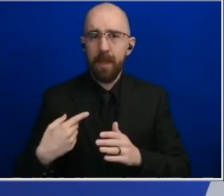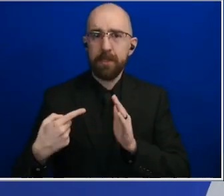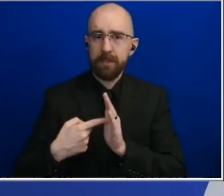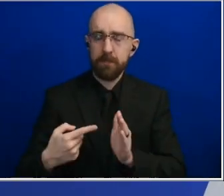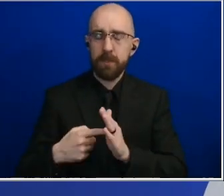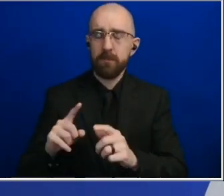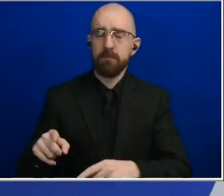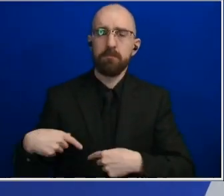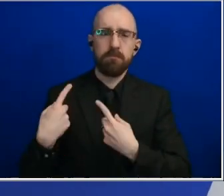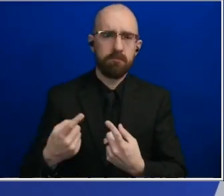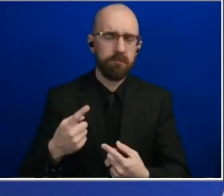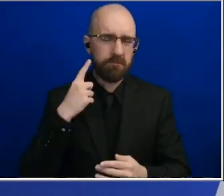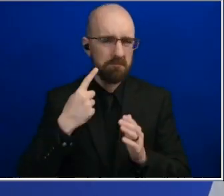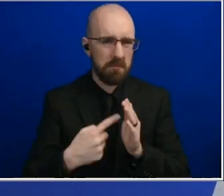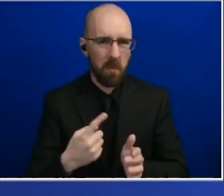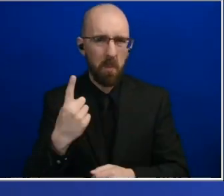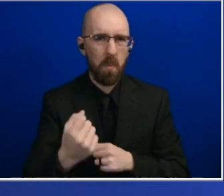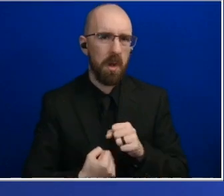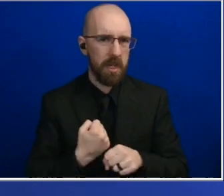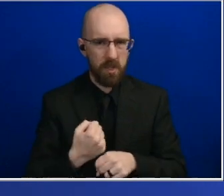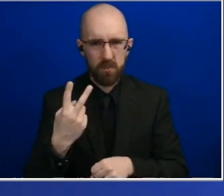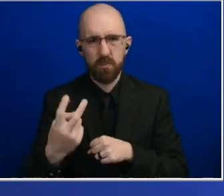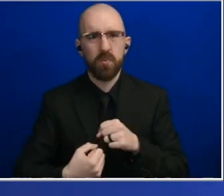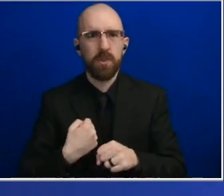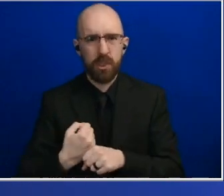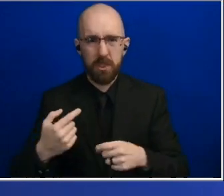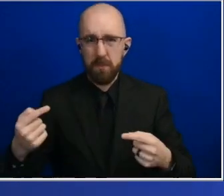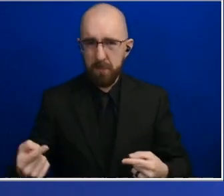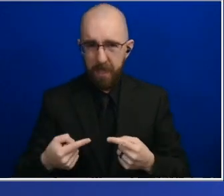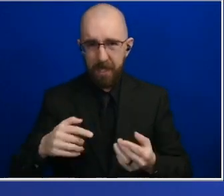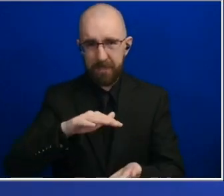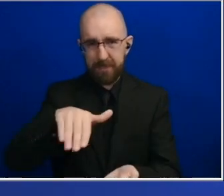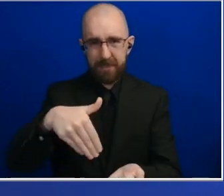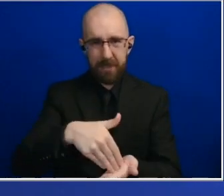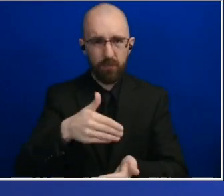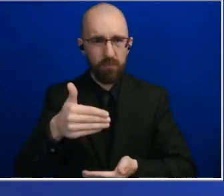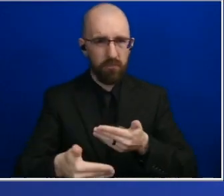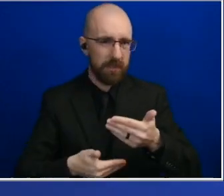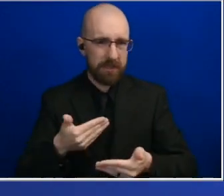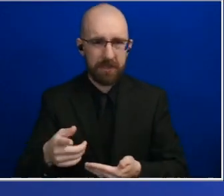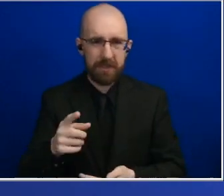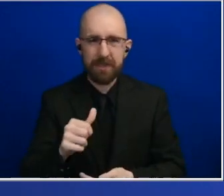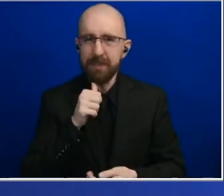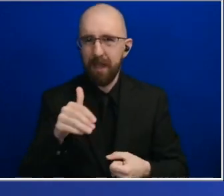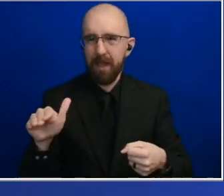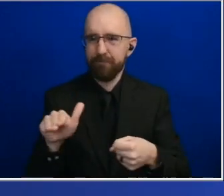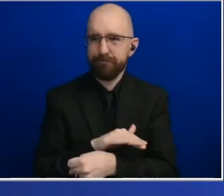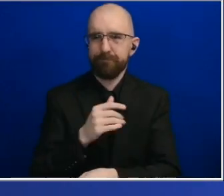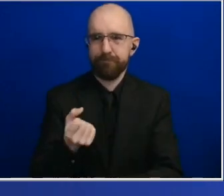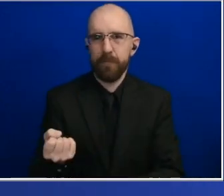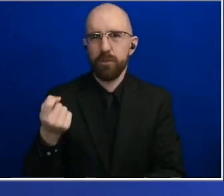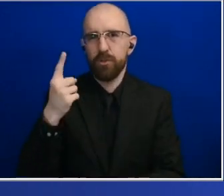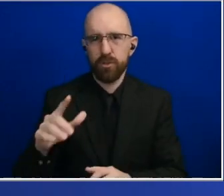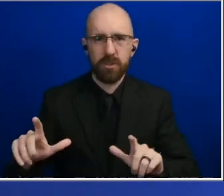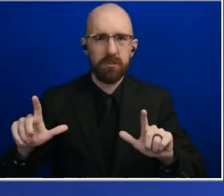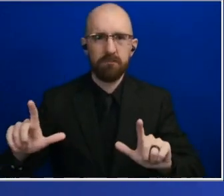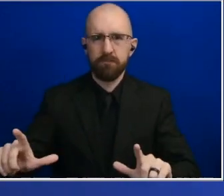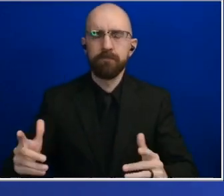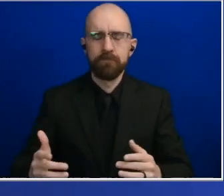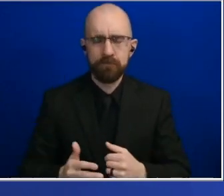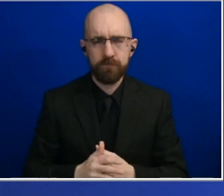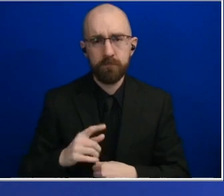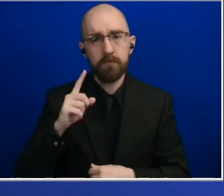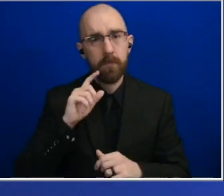two out, that there's a pain centralization process that's not completely understood. I think it can be more